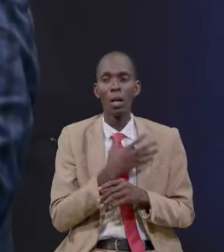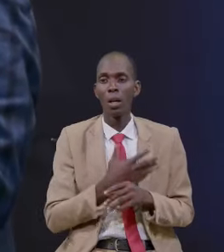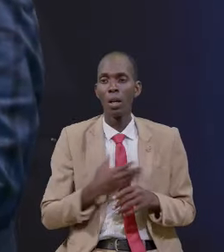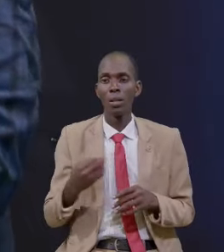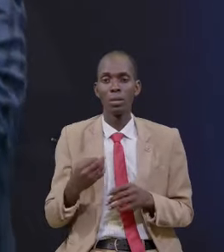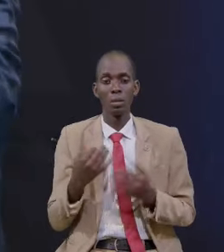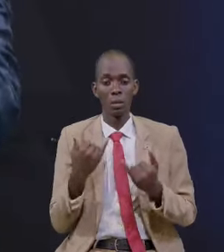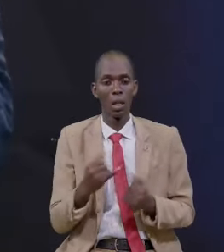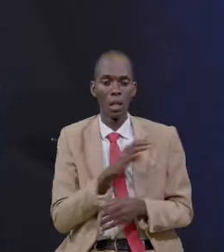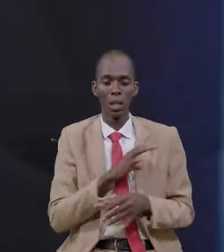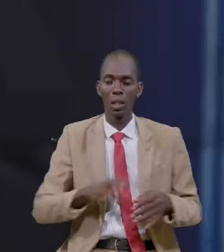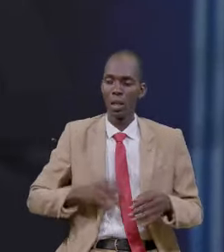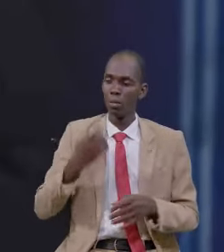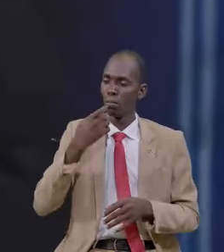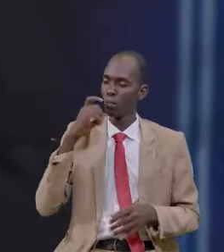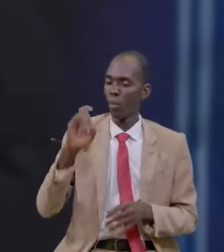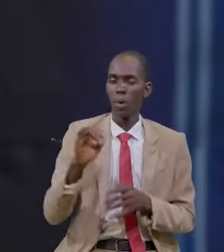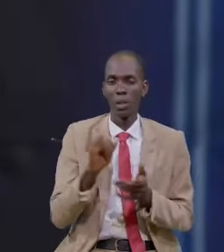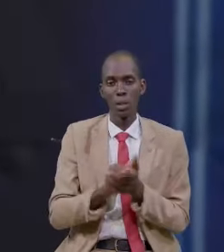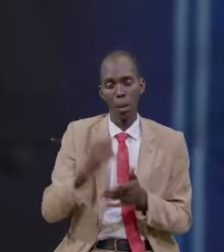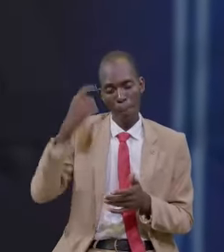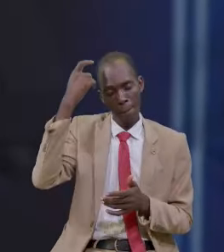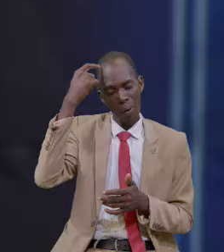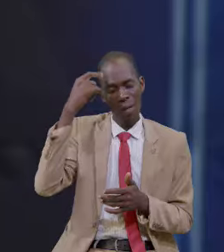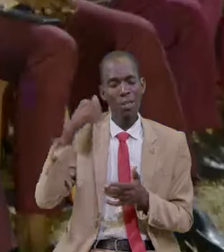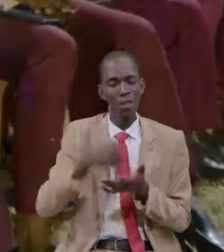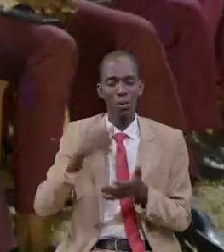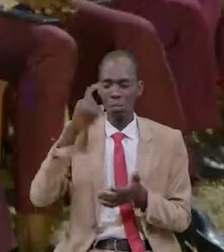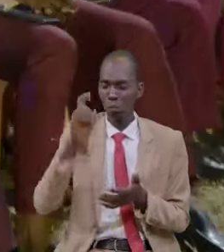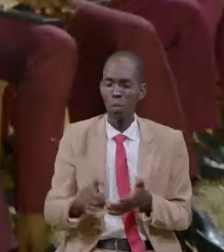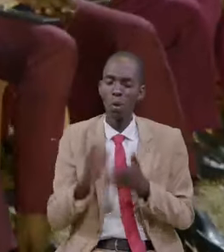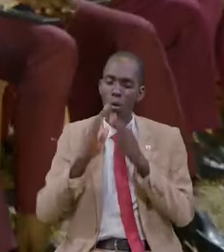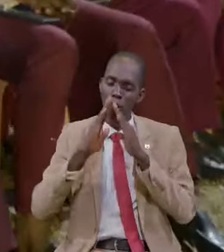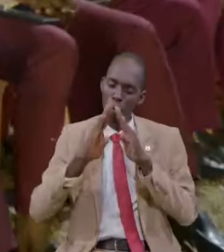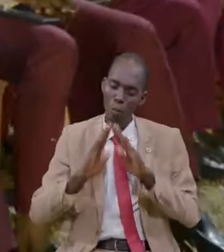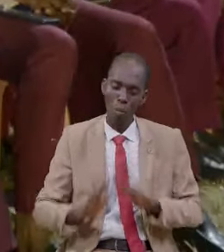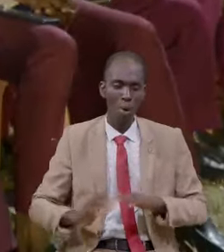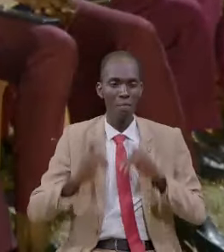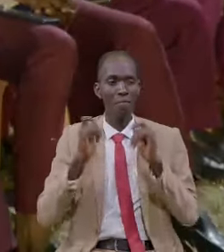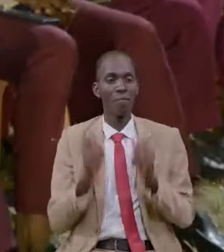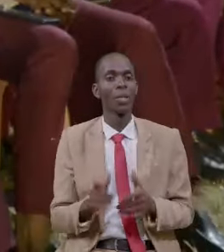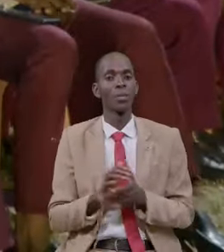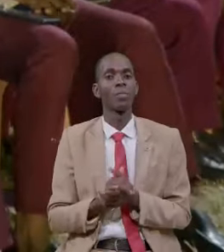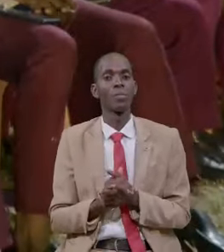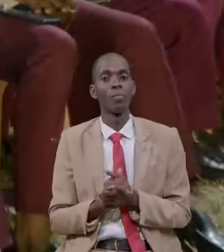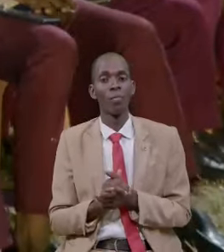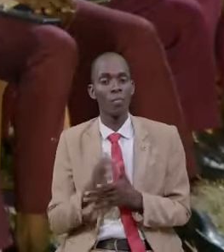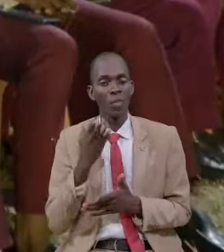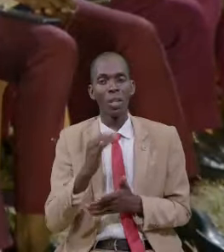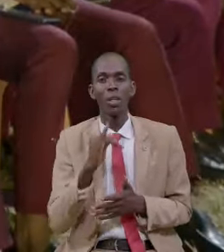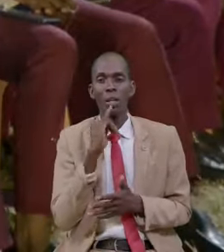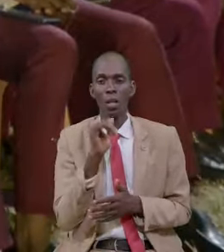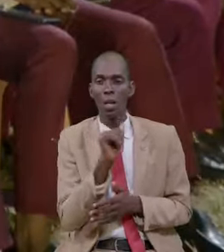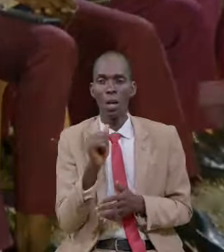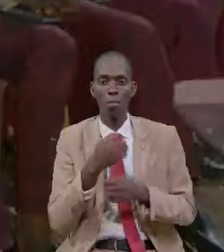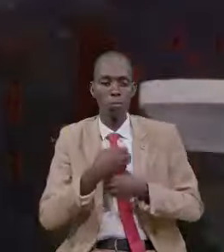brain. It will calm down and cool down immediately. There's a swelling there,